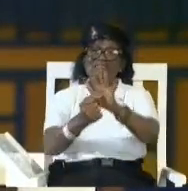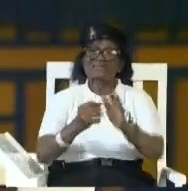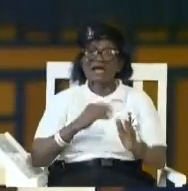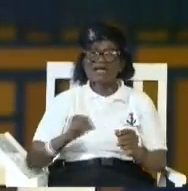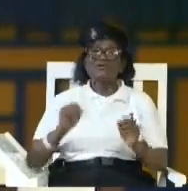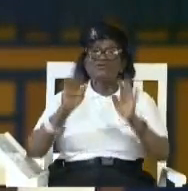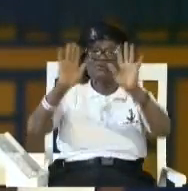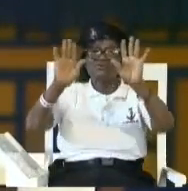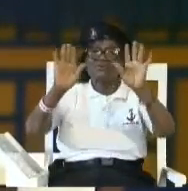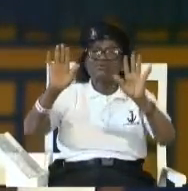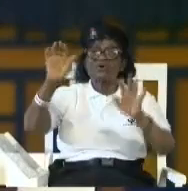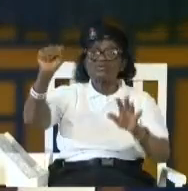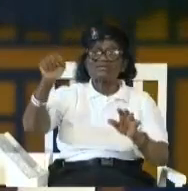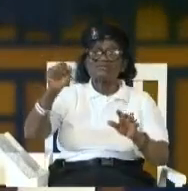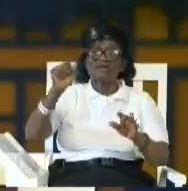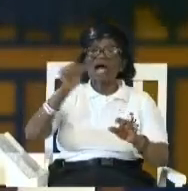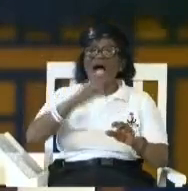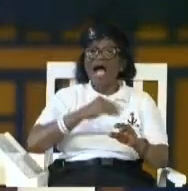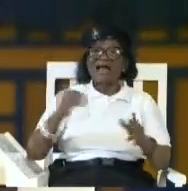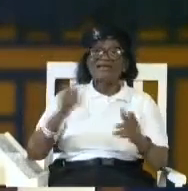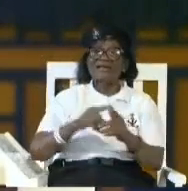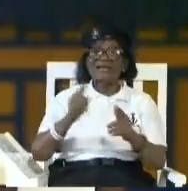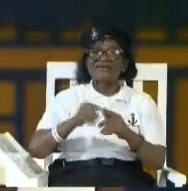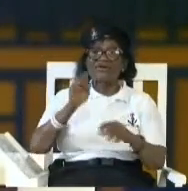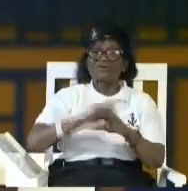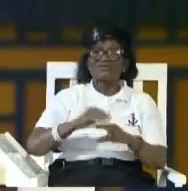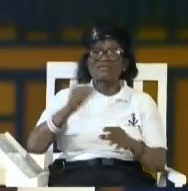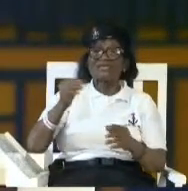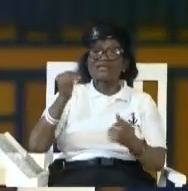And then on the last day, God will say,